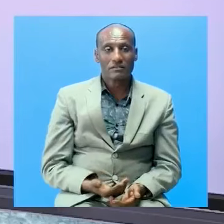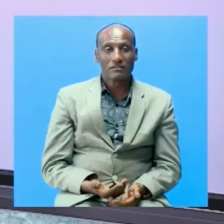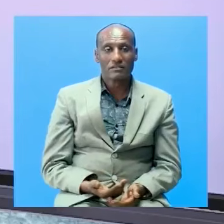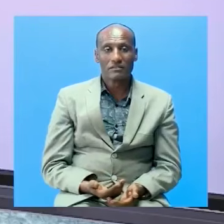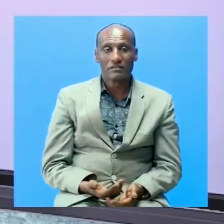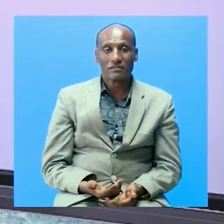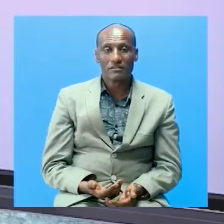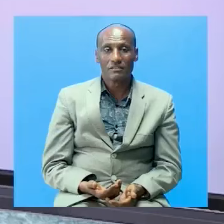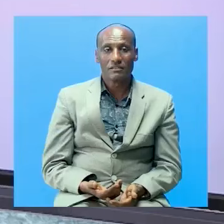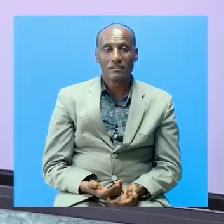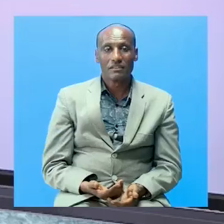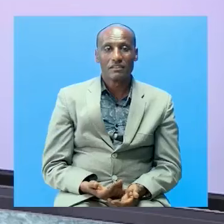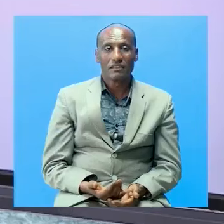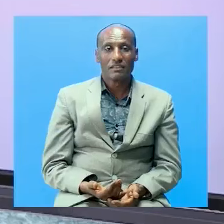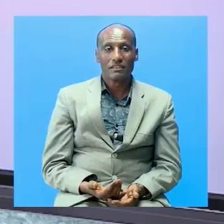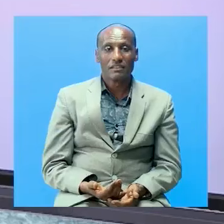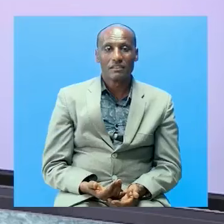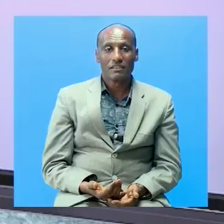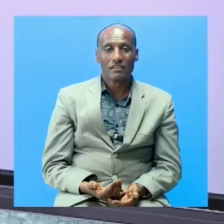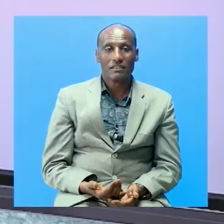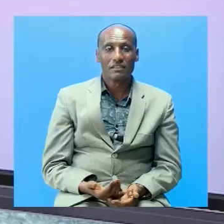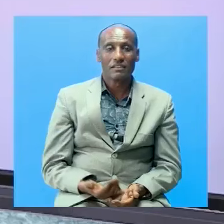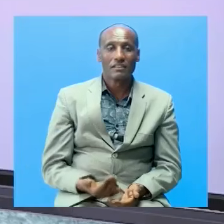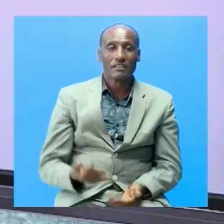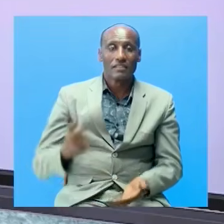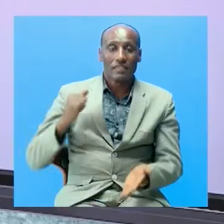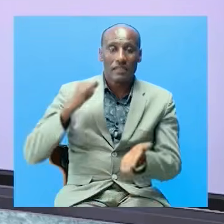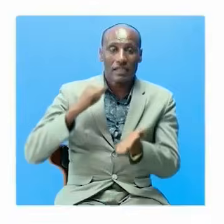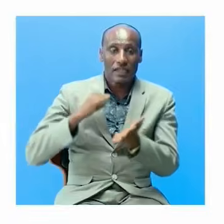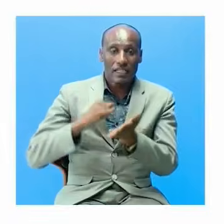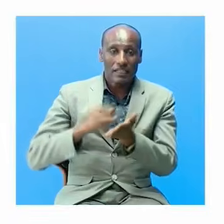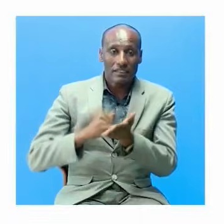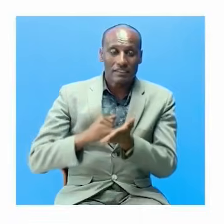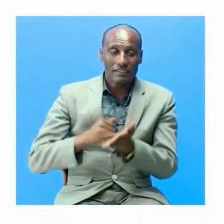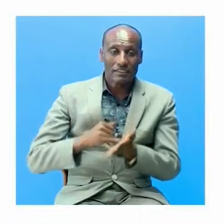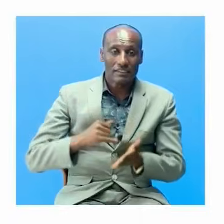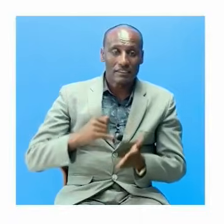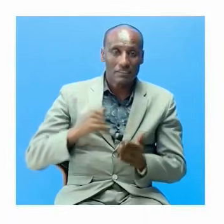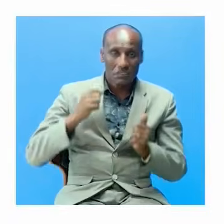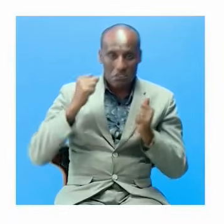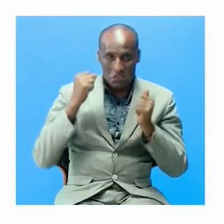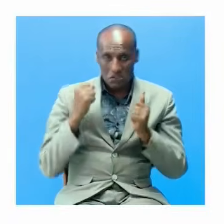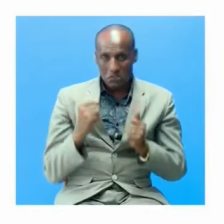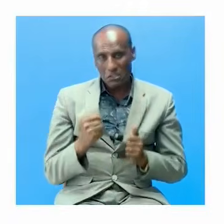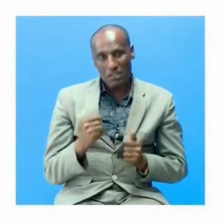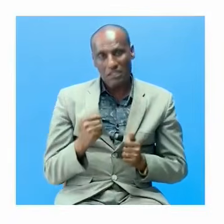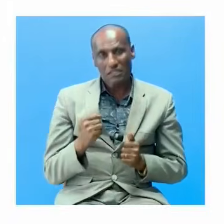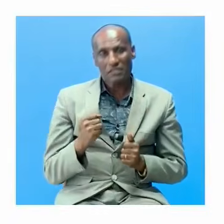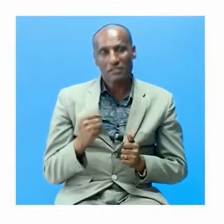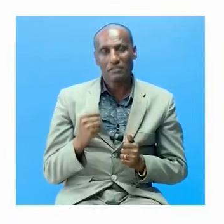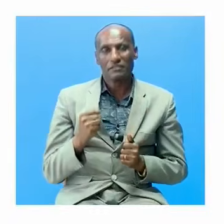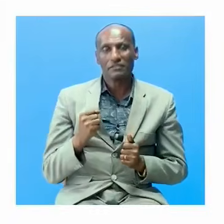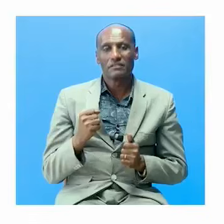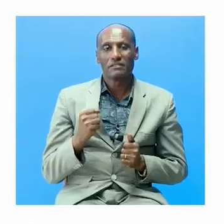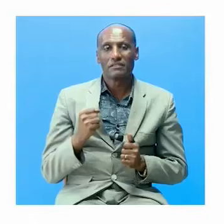God says it shall rain, okay, then what do you think? It shall rain, right?